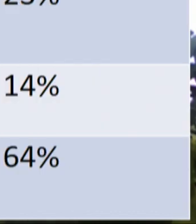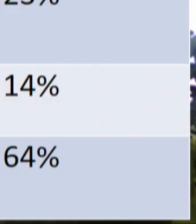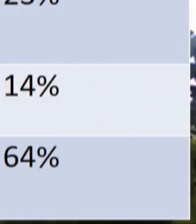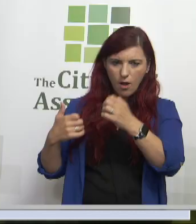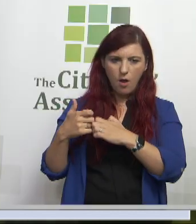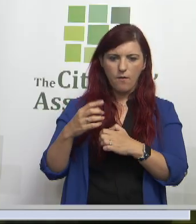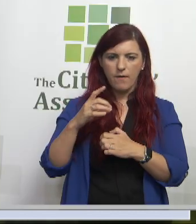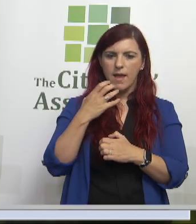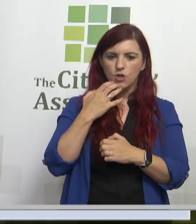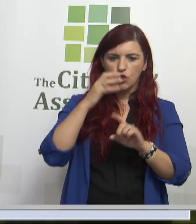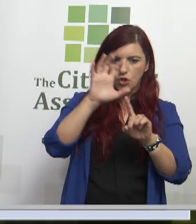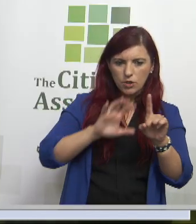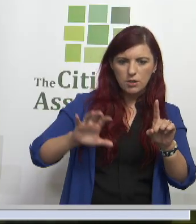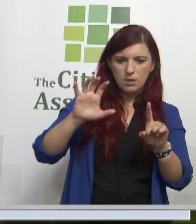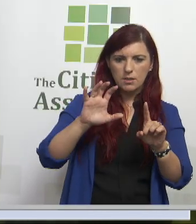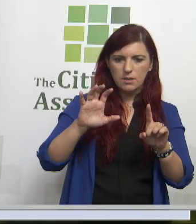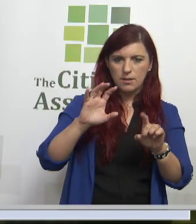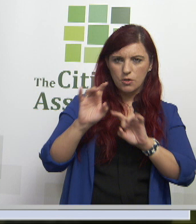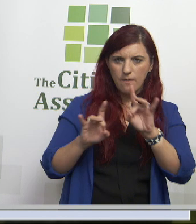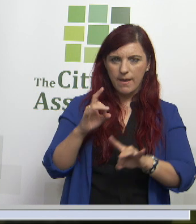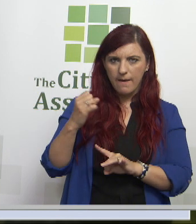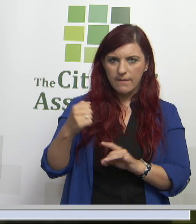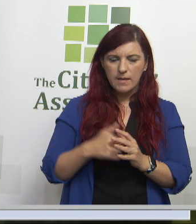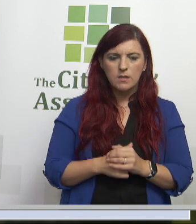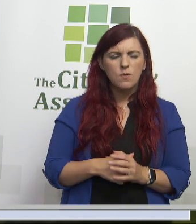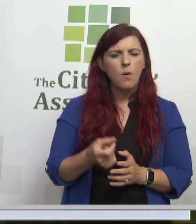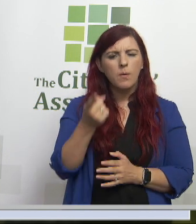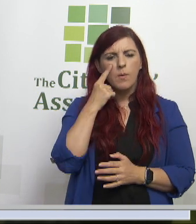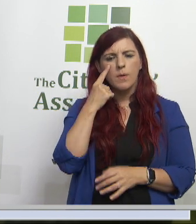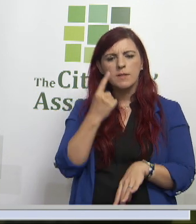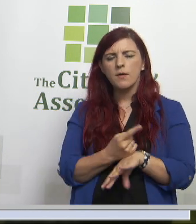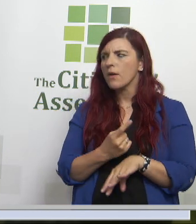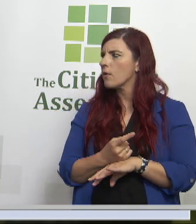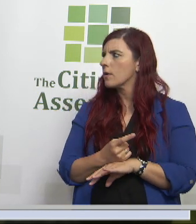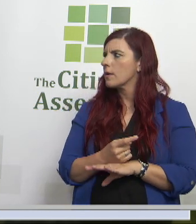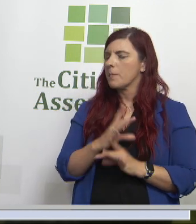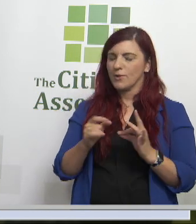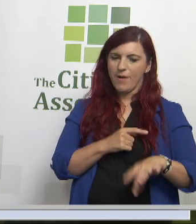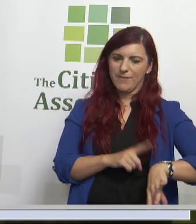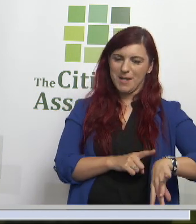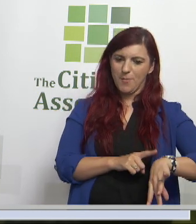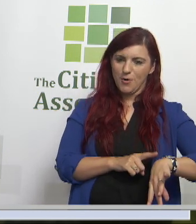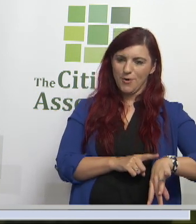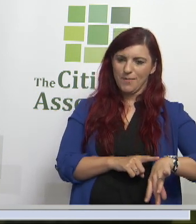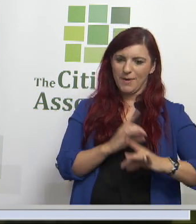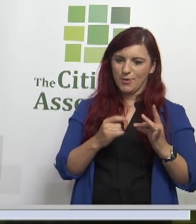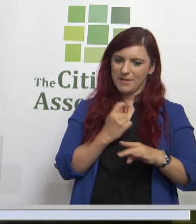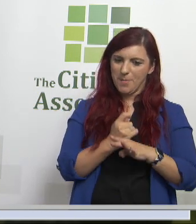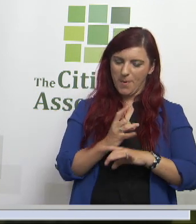ago because, in fact, we were seeing, sorry, I've got a little timer on here to make sure I don't go over time.